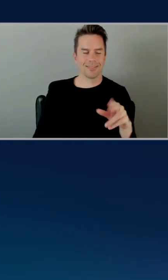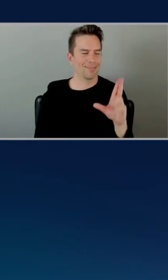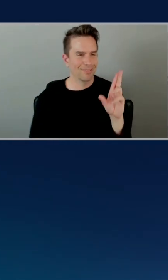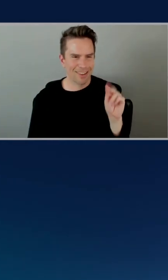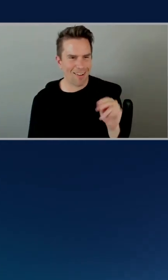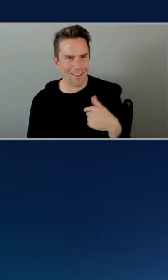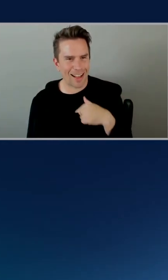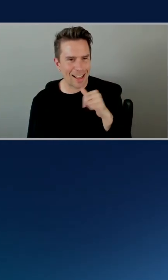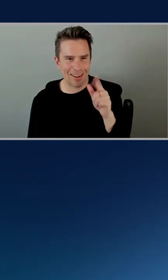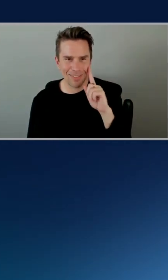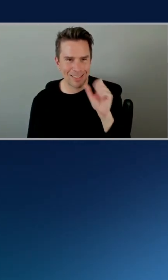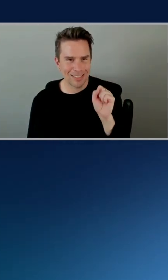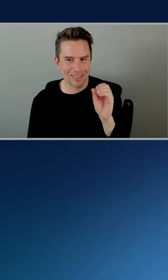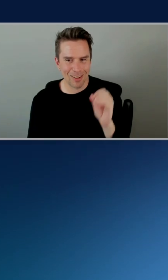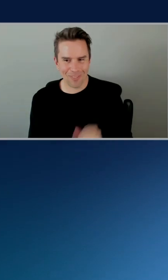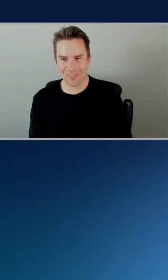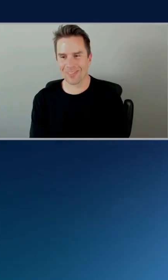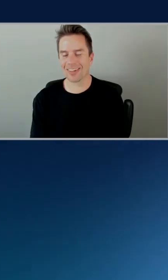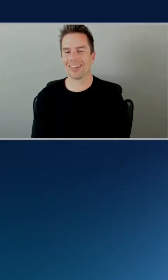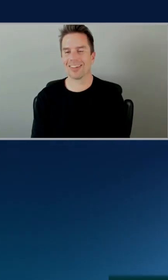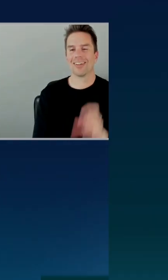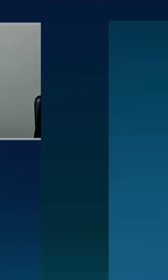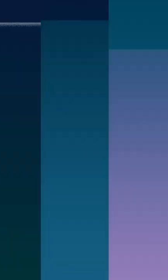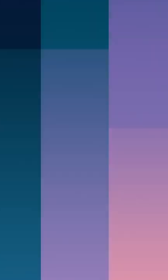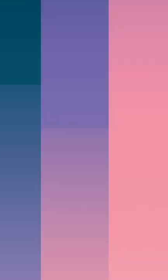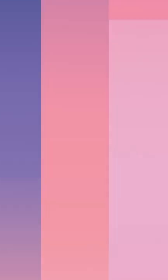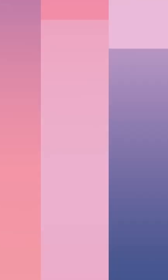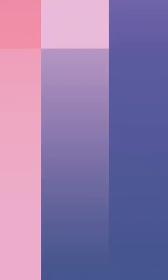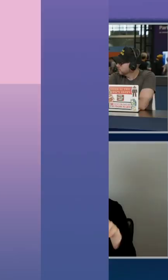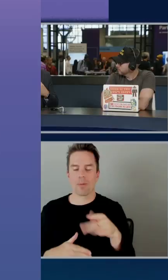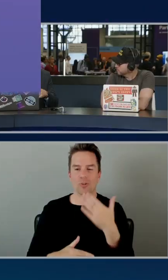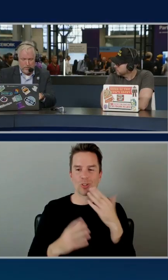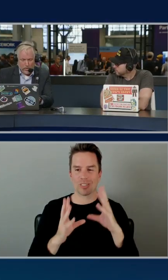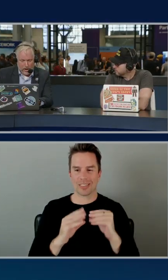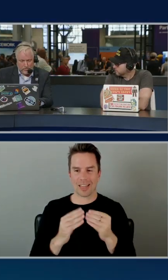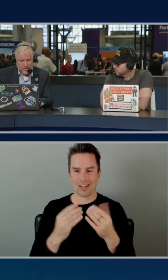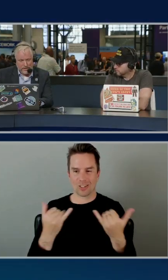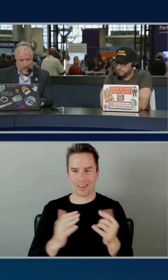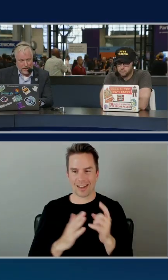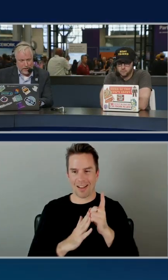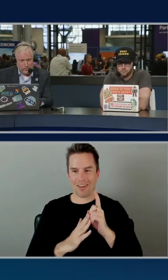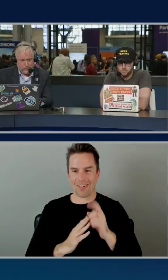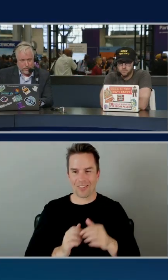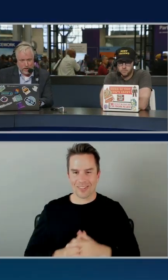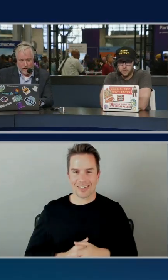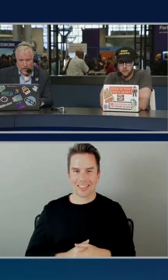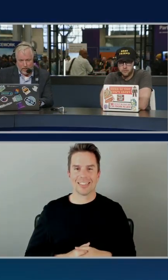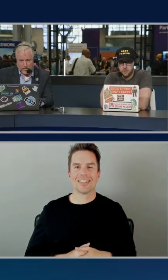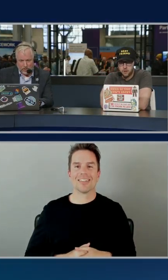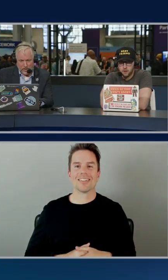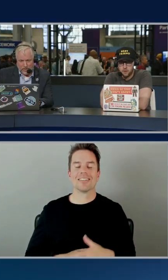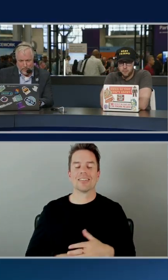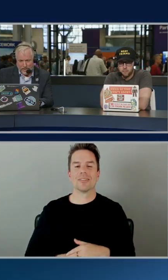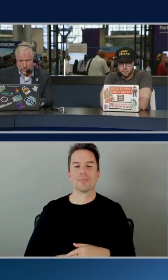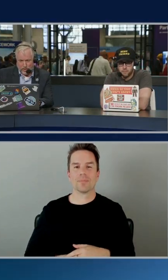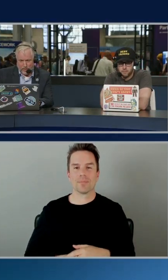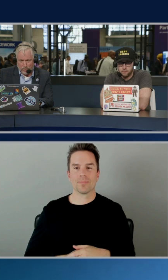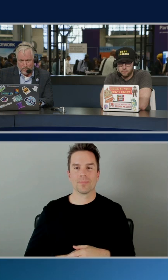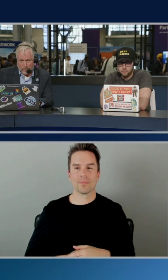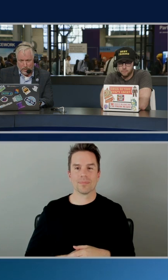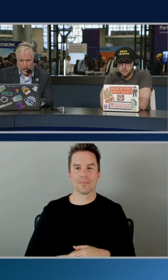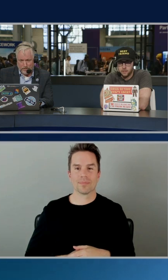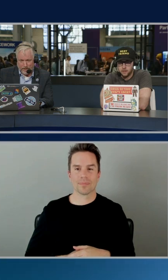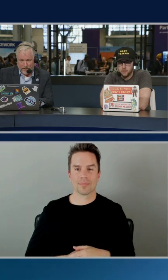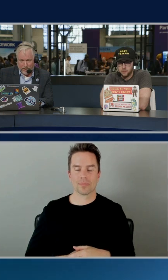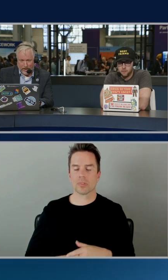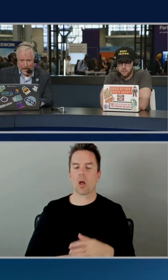start up. Make sure I have a good session here. Yep. So I've saved away some of my prompts. Okay. So let me just grab one of